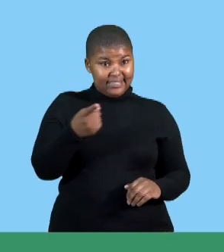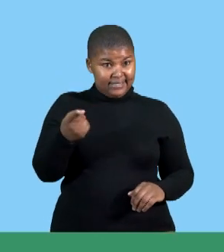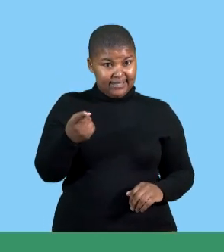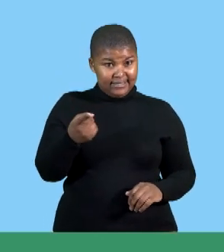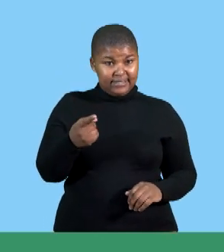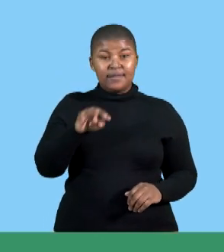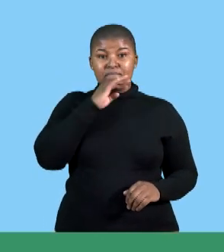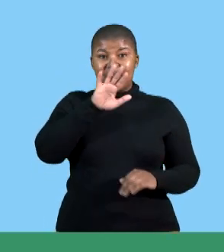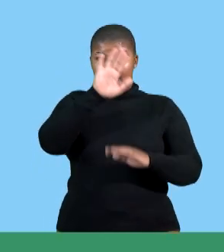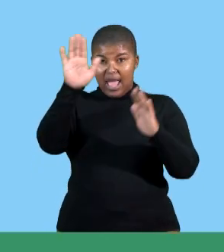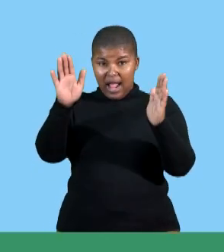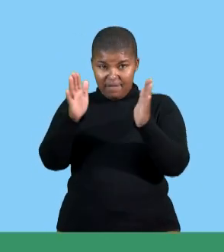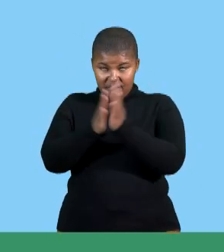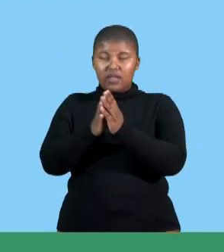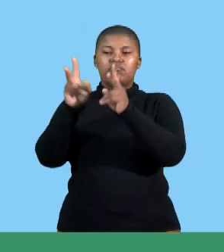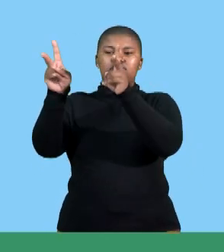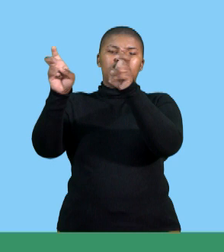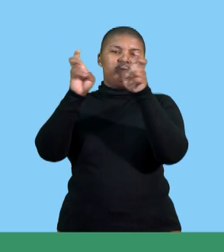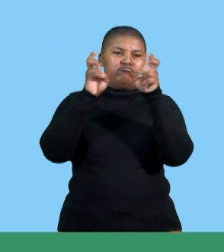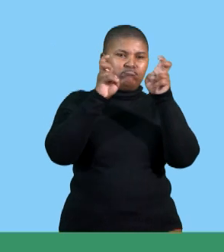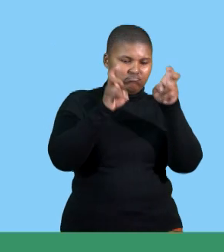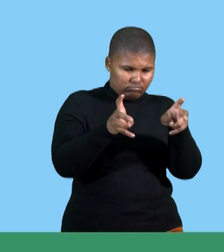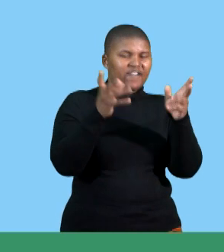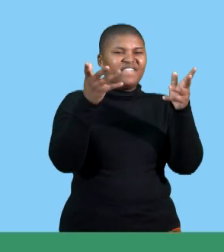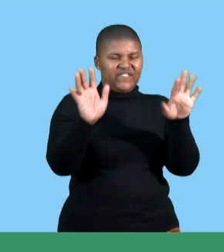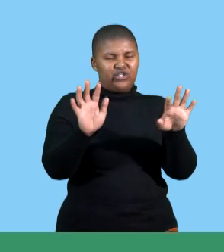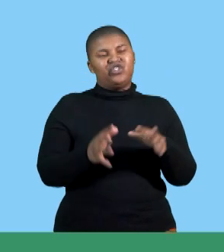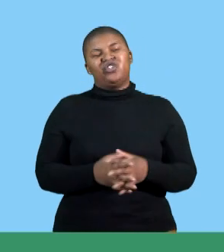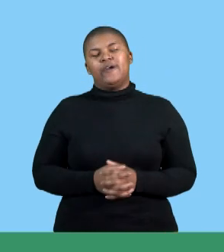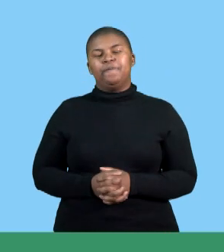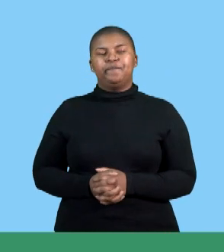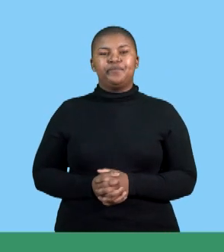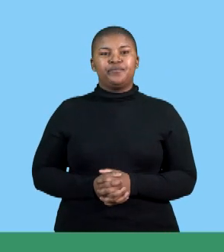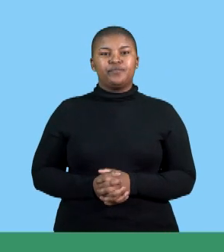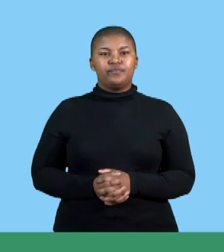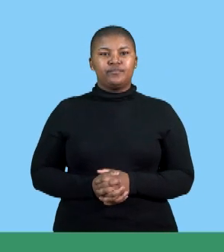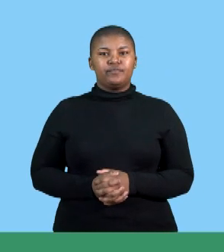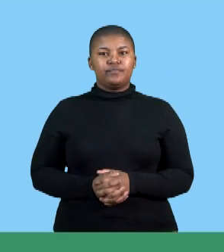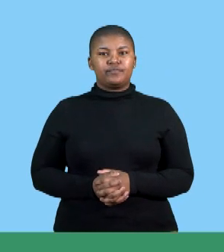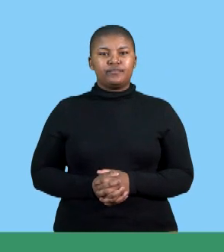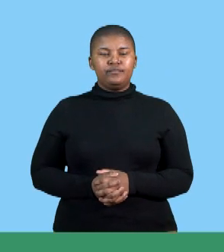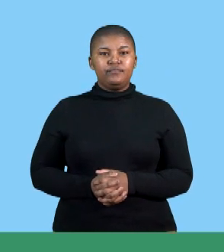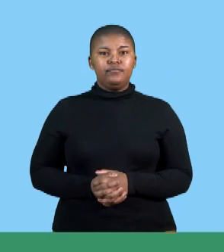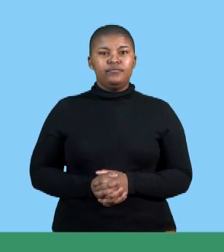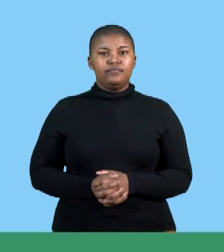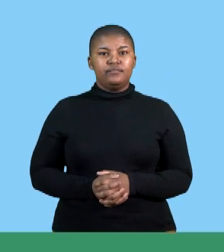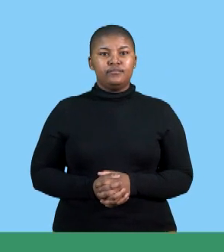I hope you can see. So all of this is a quotation.